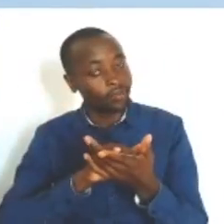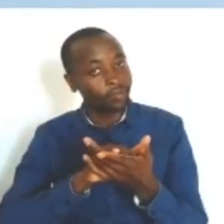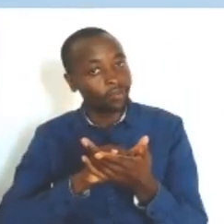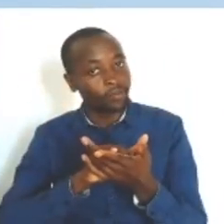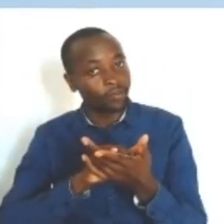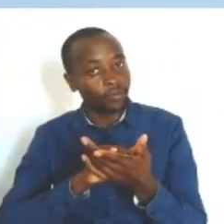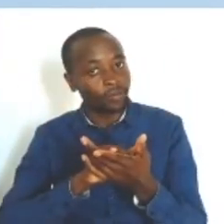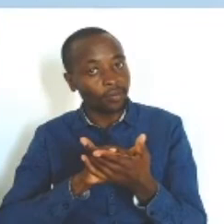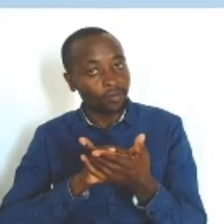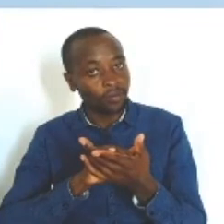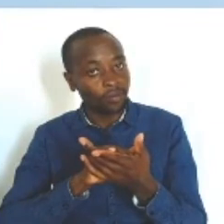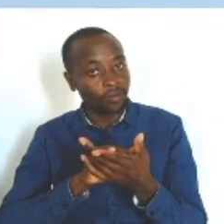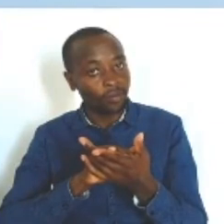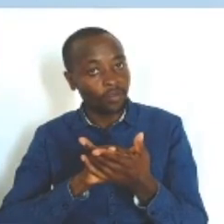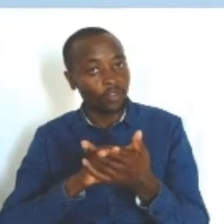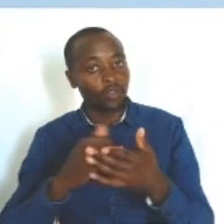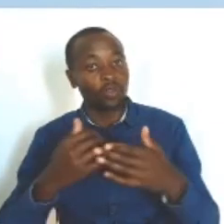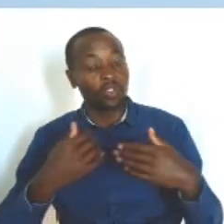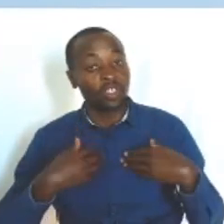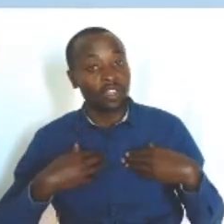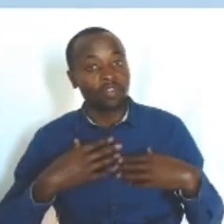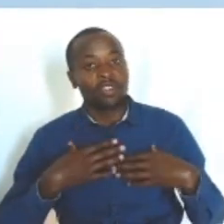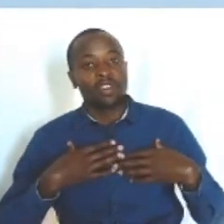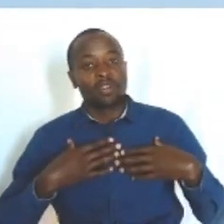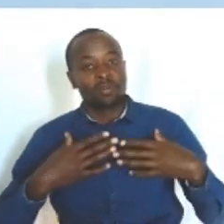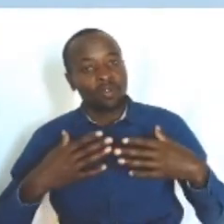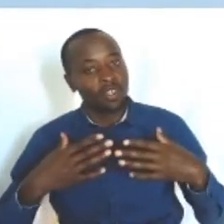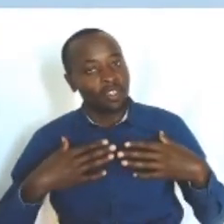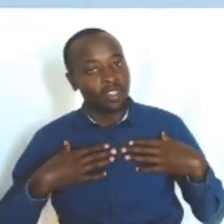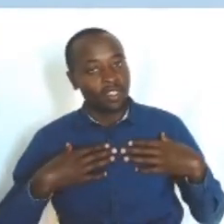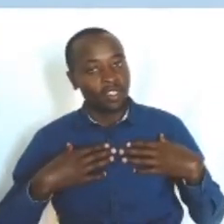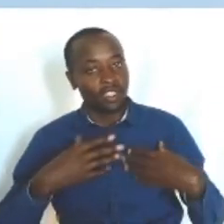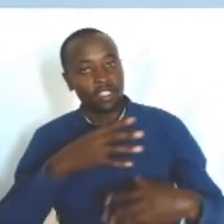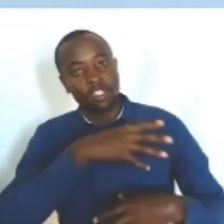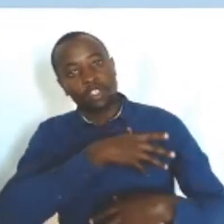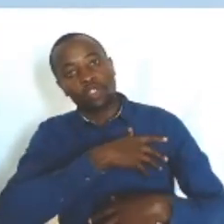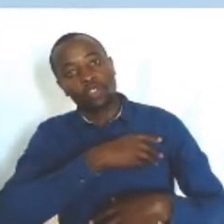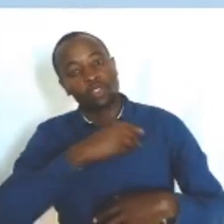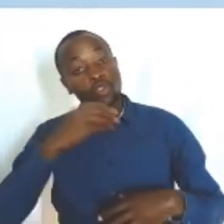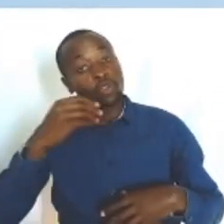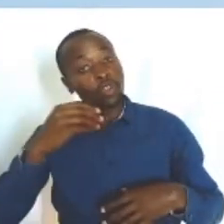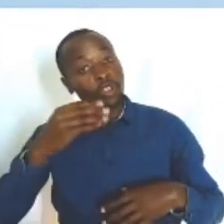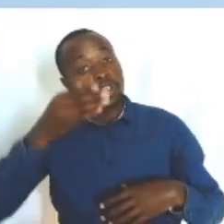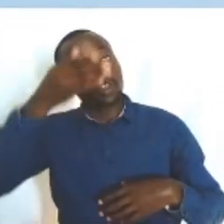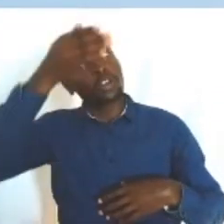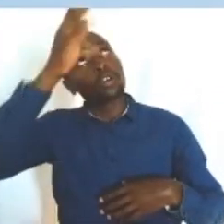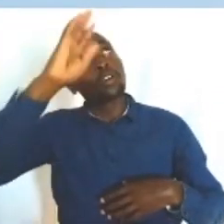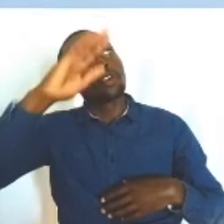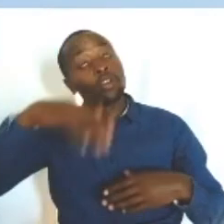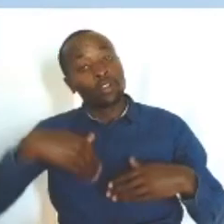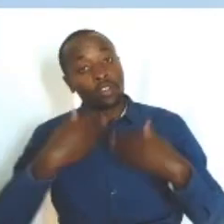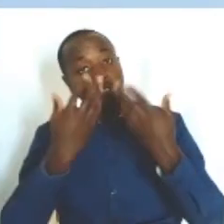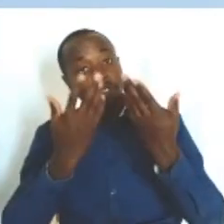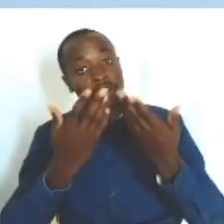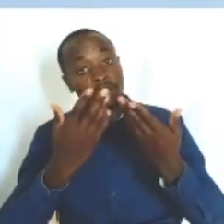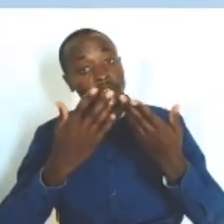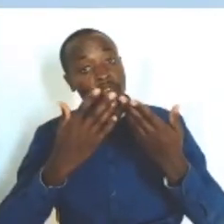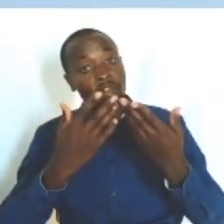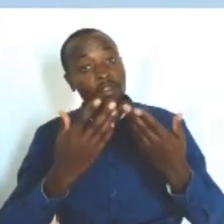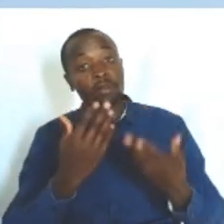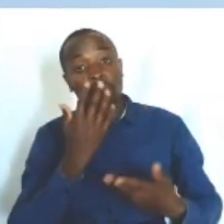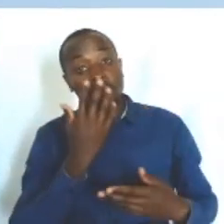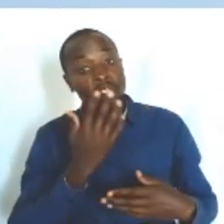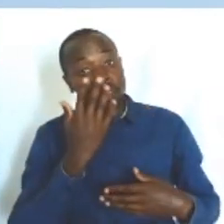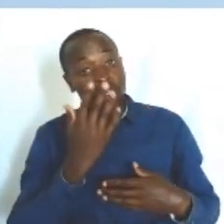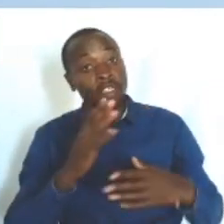long as we have the breath we have, it's the soul that God gave unto us, the breath that he breathed unto us, that